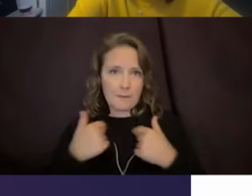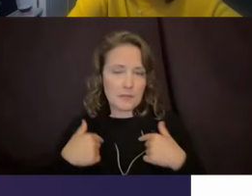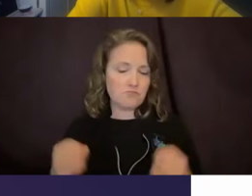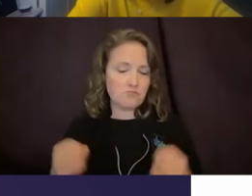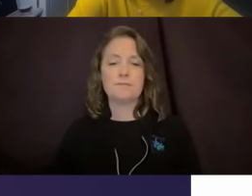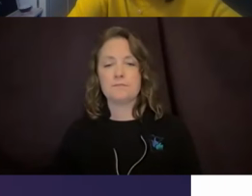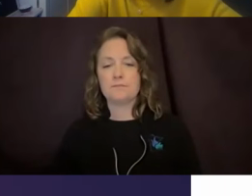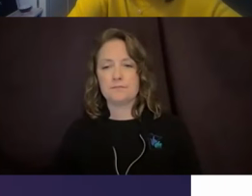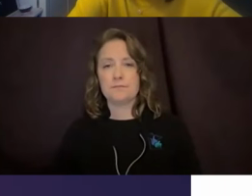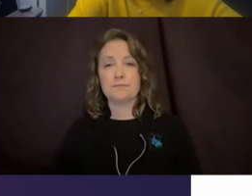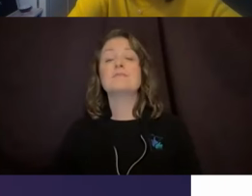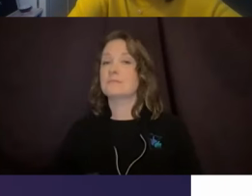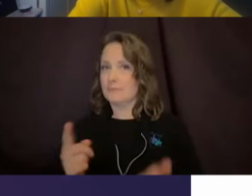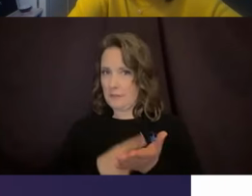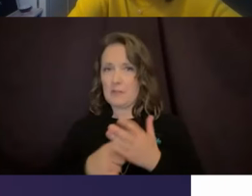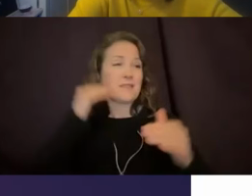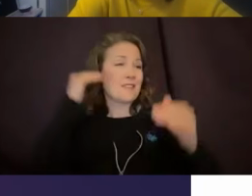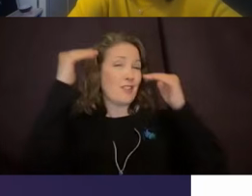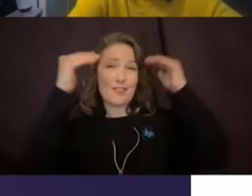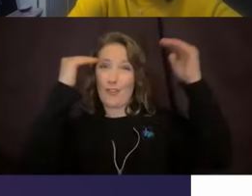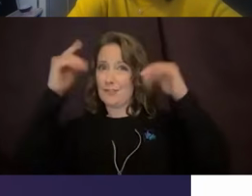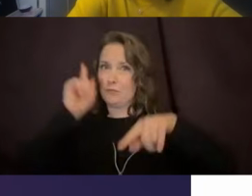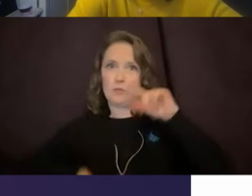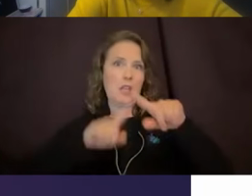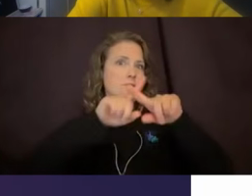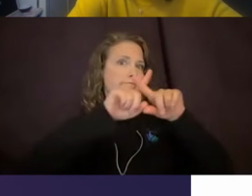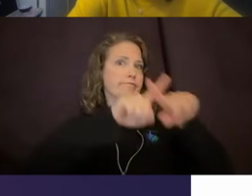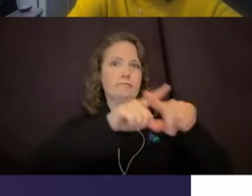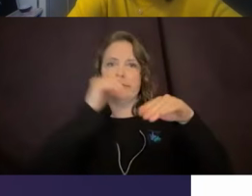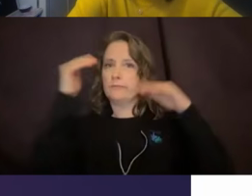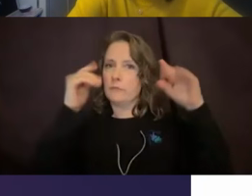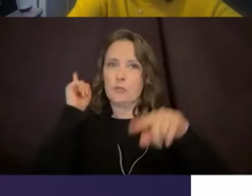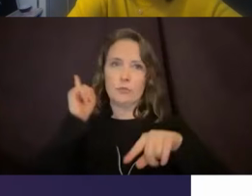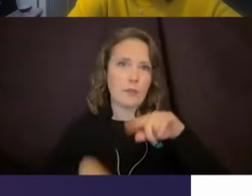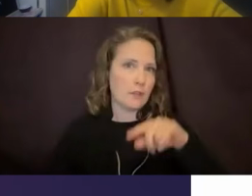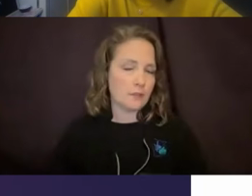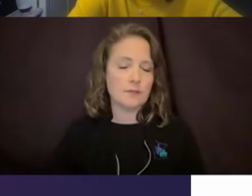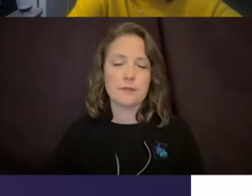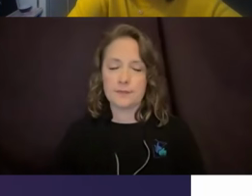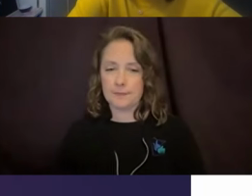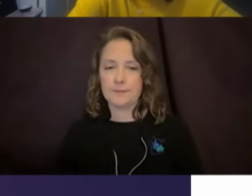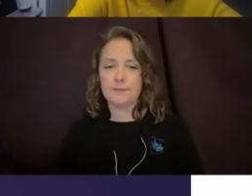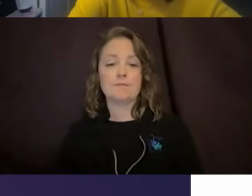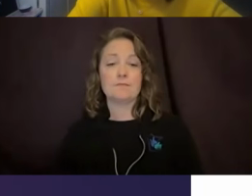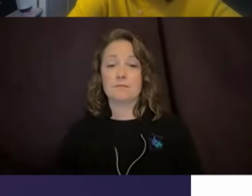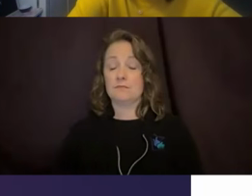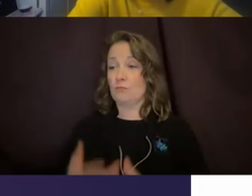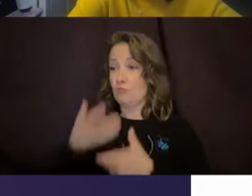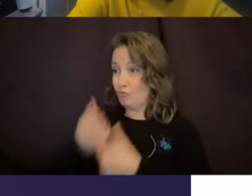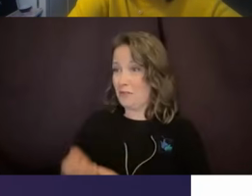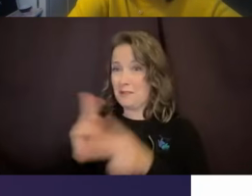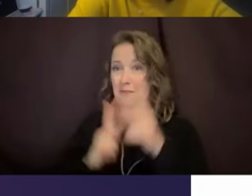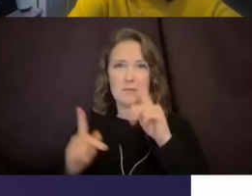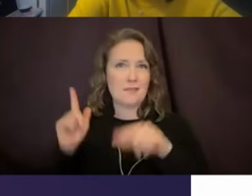that adults are not reliable or always there to care for youth. Um, People can't be trusted, that their voice doesn't